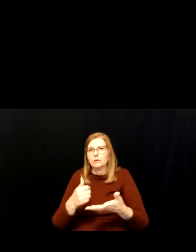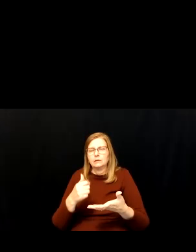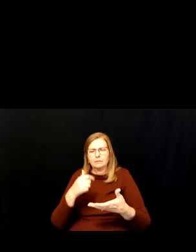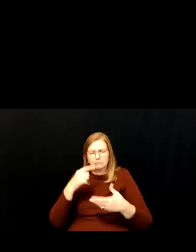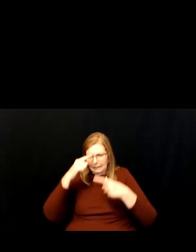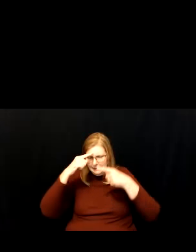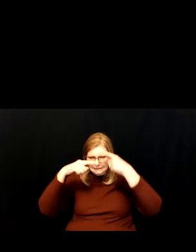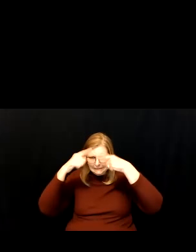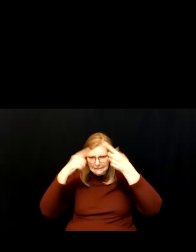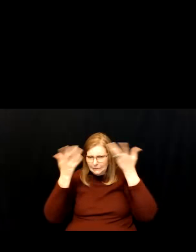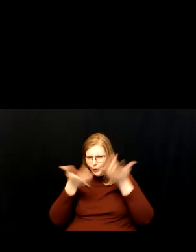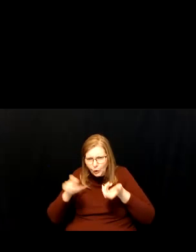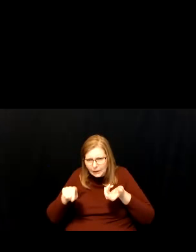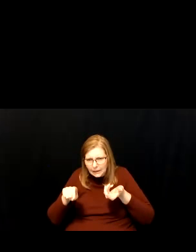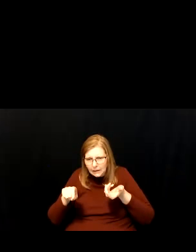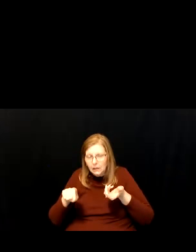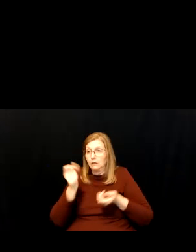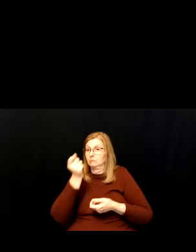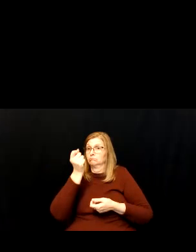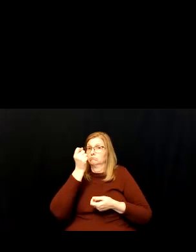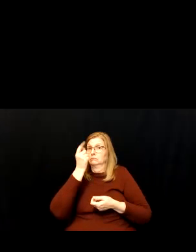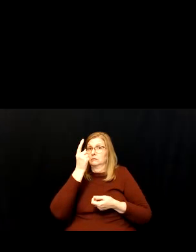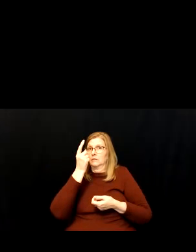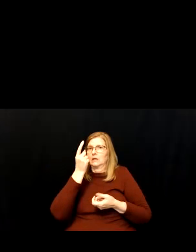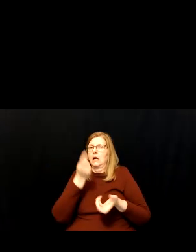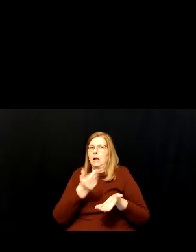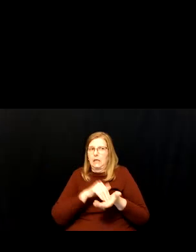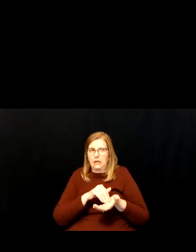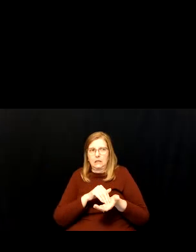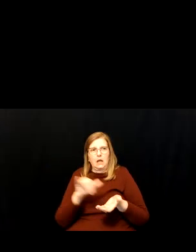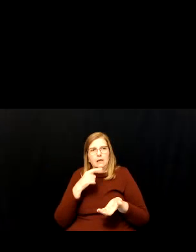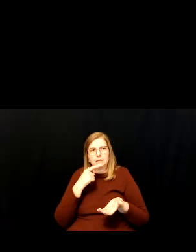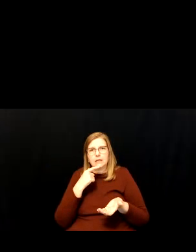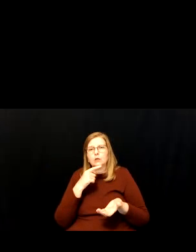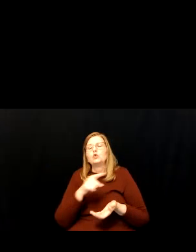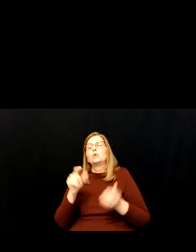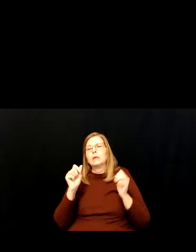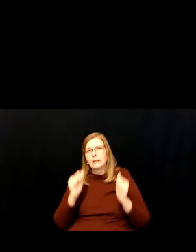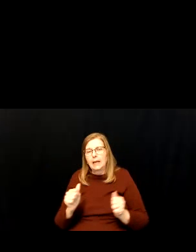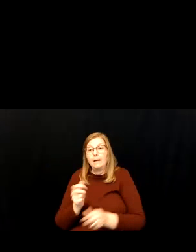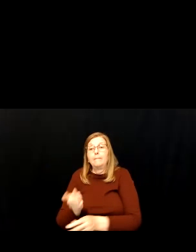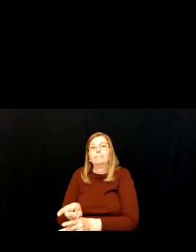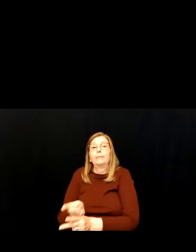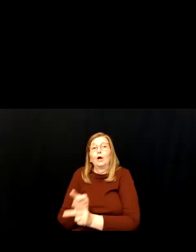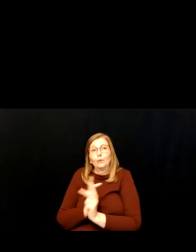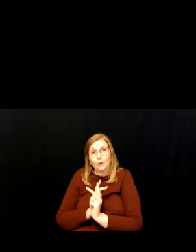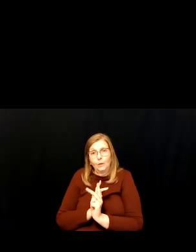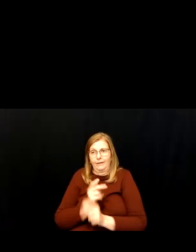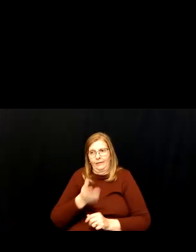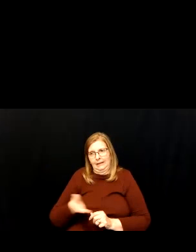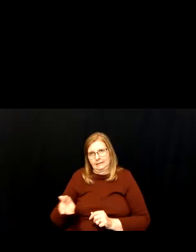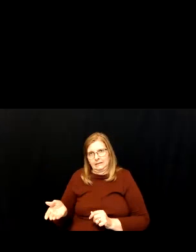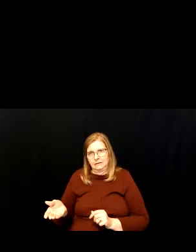through what would you need, and then realize too that, again, as I said earlier, you can actually borrow the device